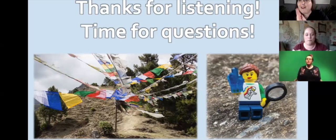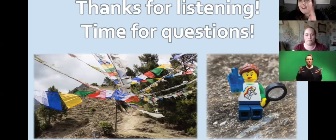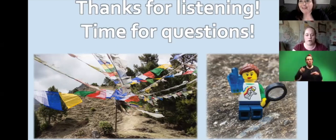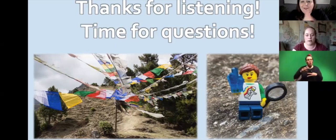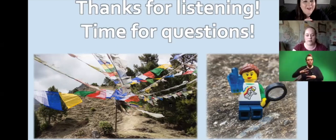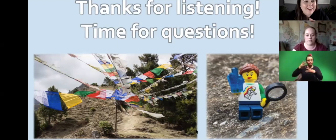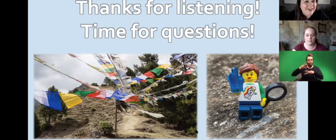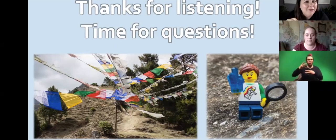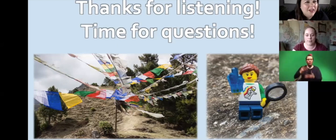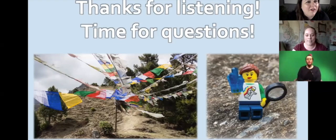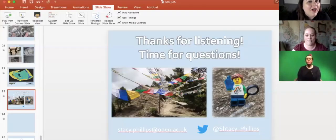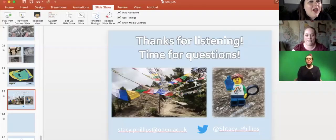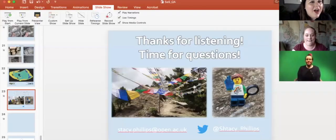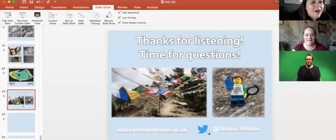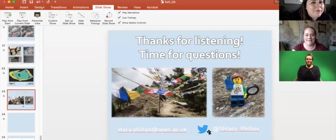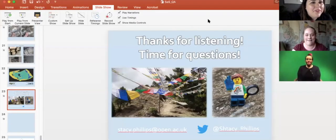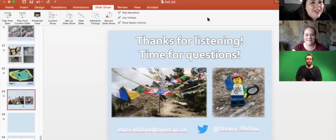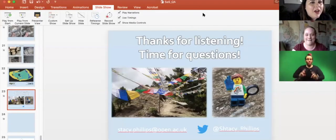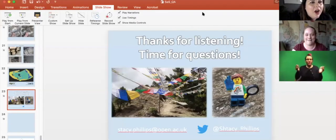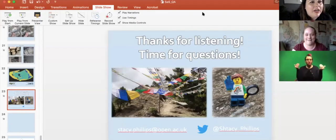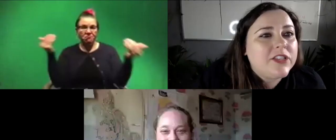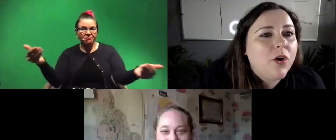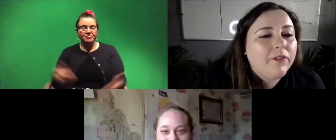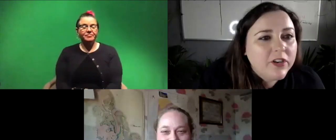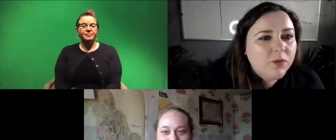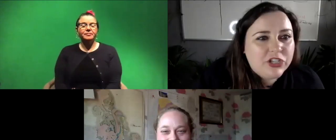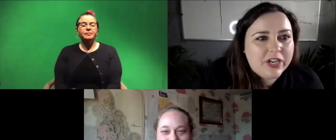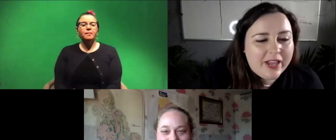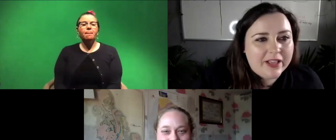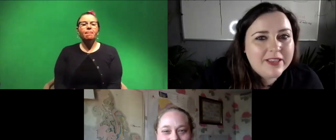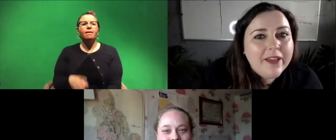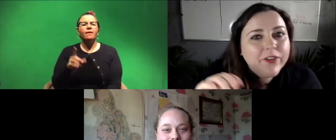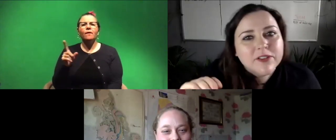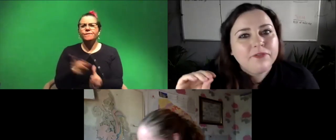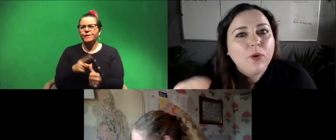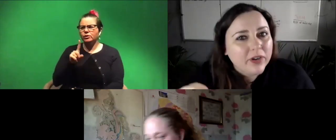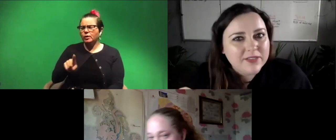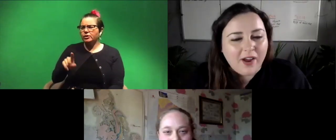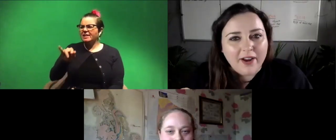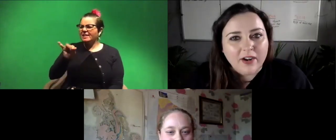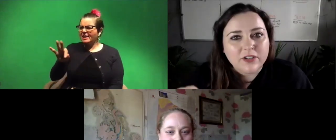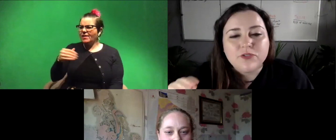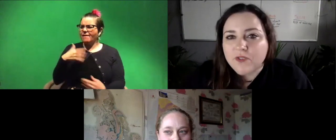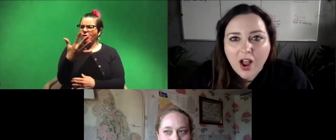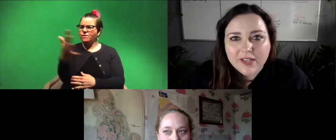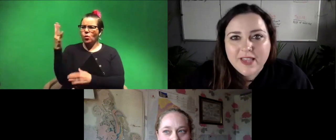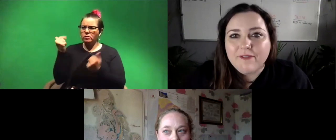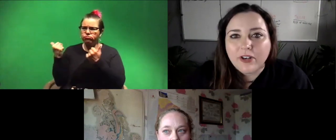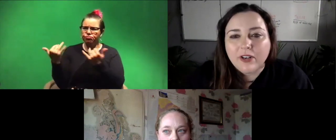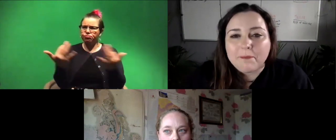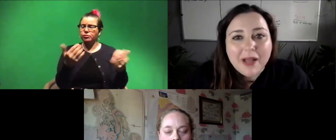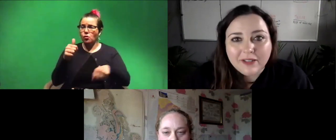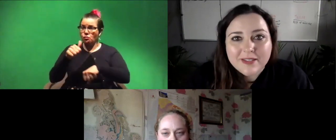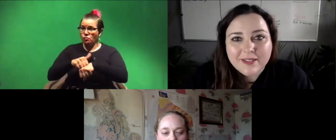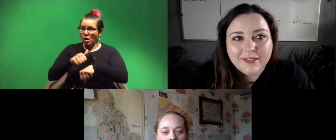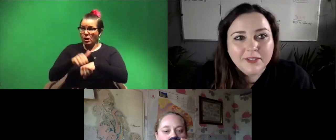so brilliant. Get ready. Here we go. All right. So our first question is: if there's a forest fire, do rocks